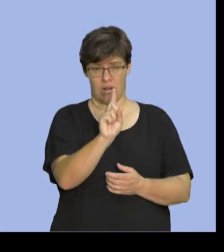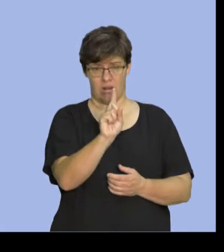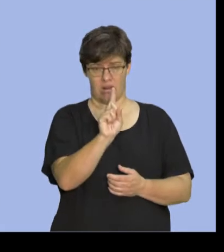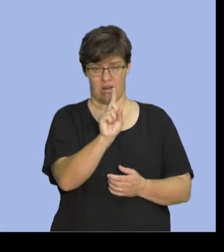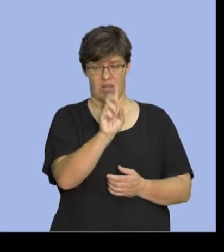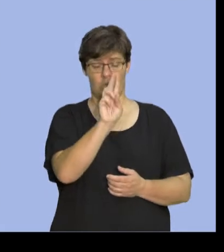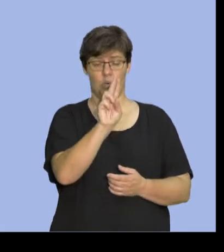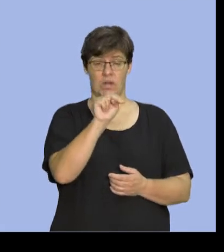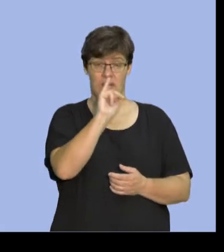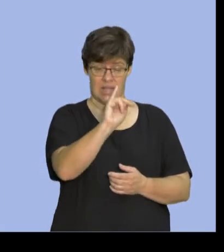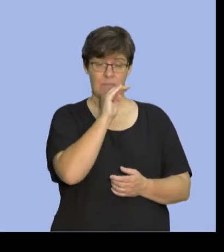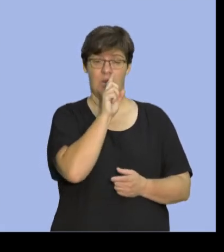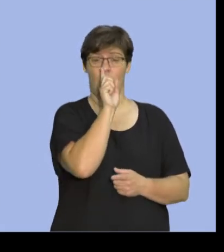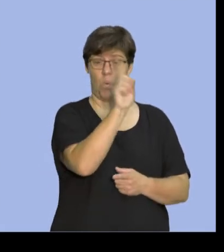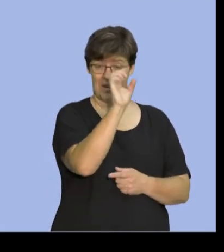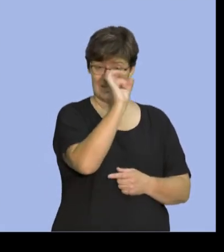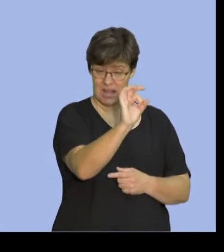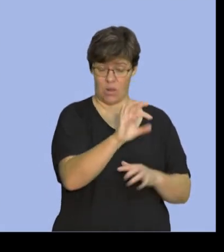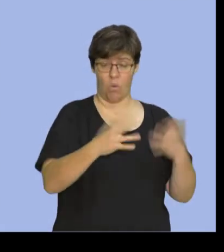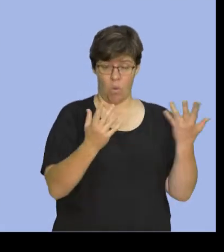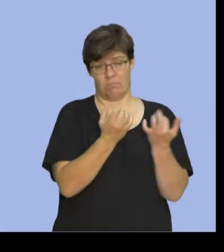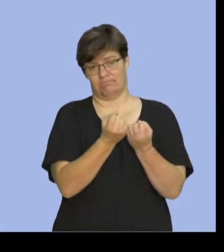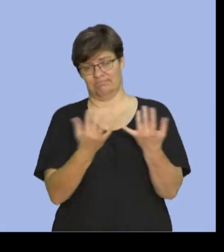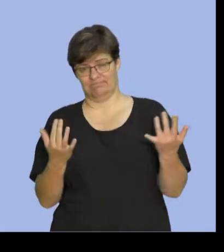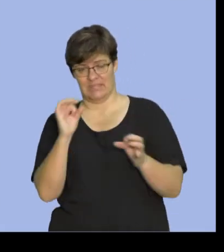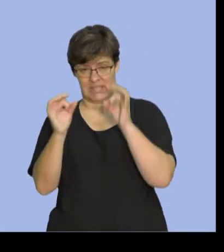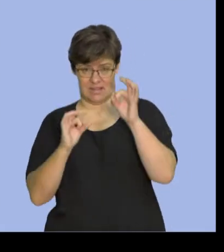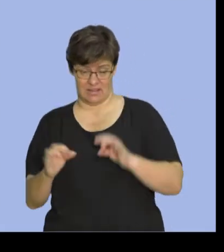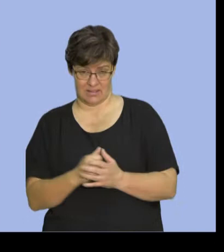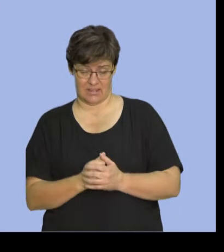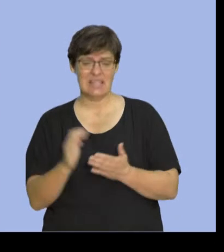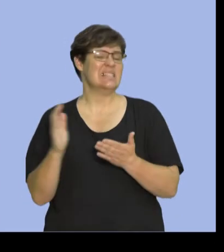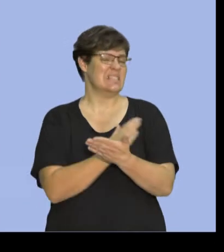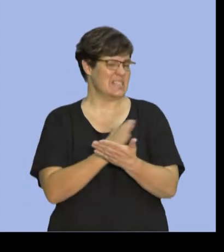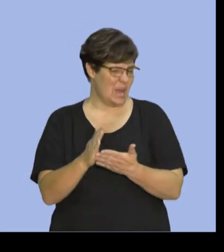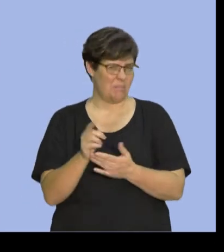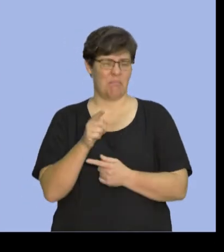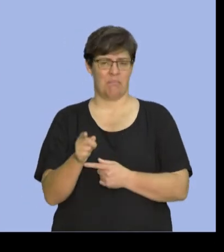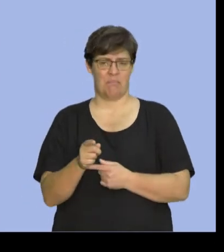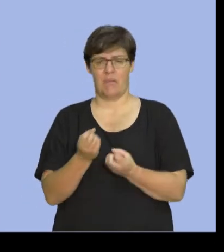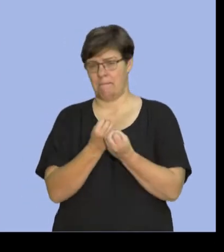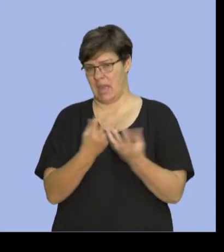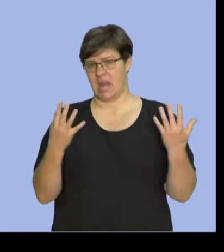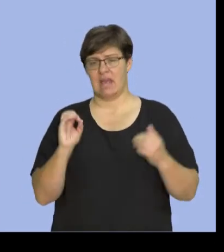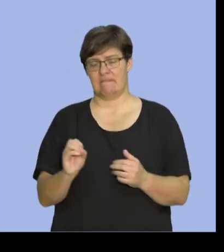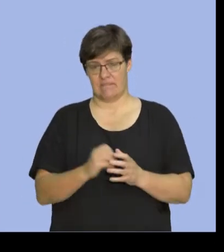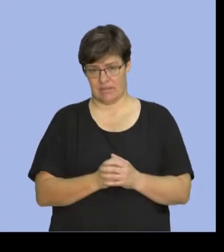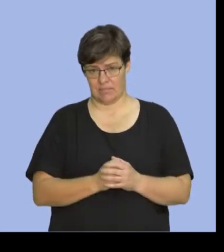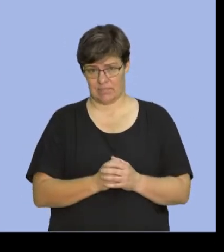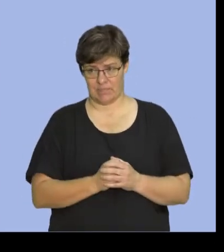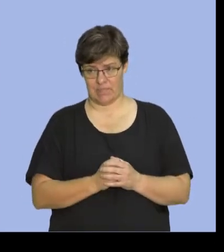so made up of one cell, whereas there are some living organisms that are, many of them are made up